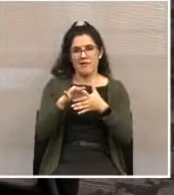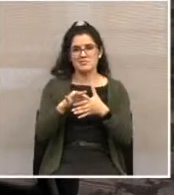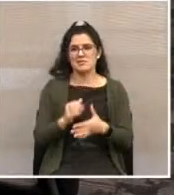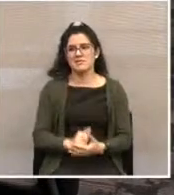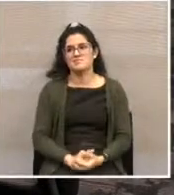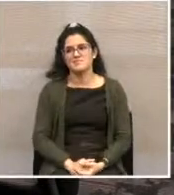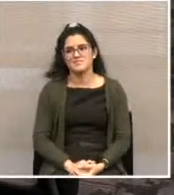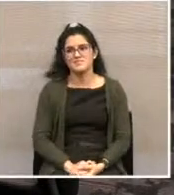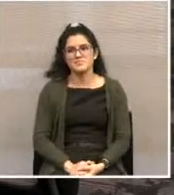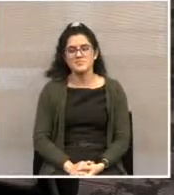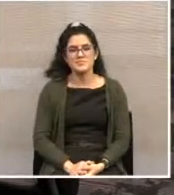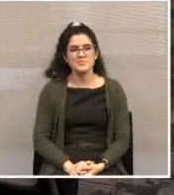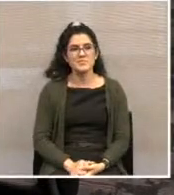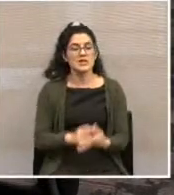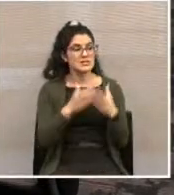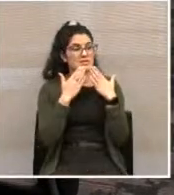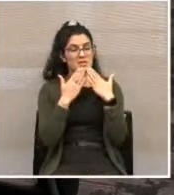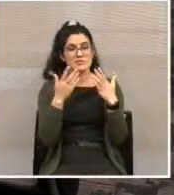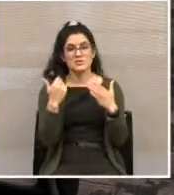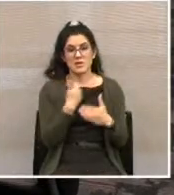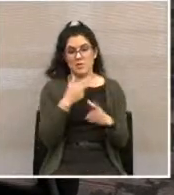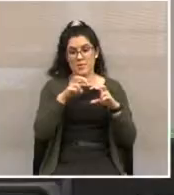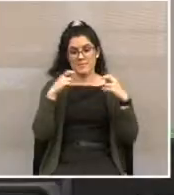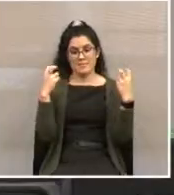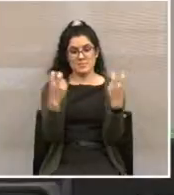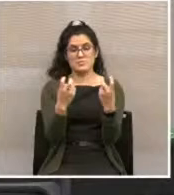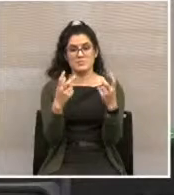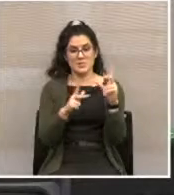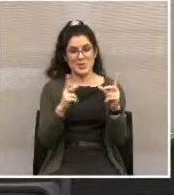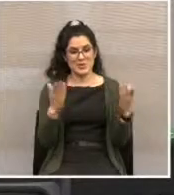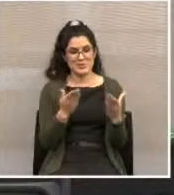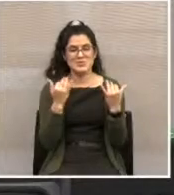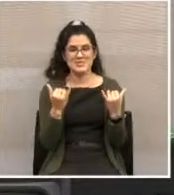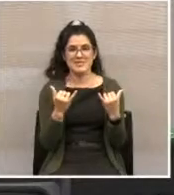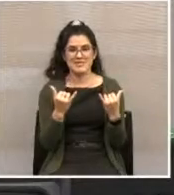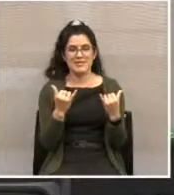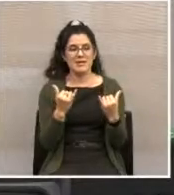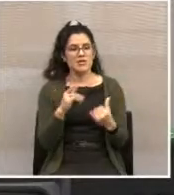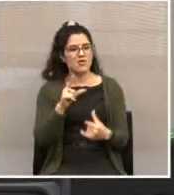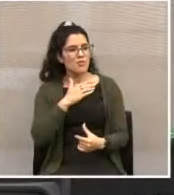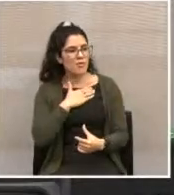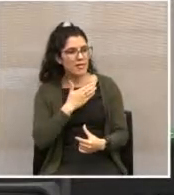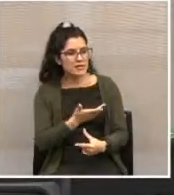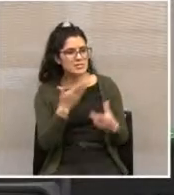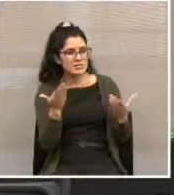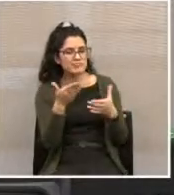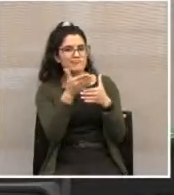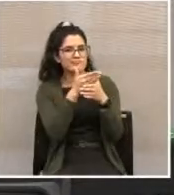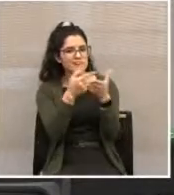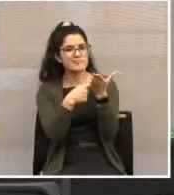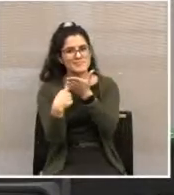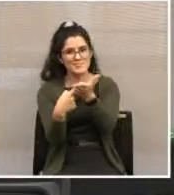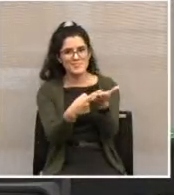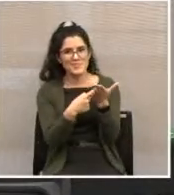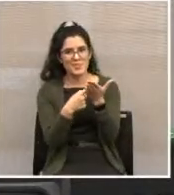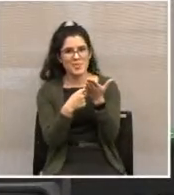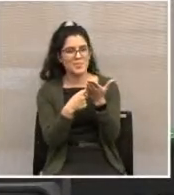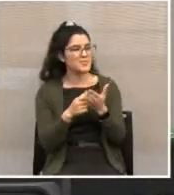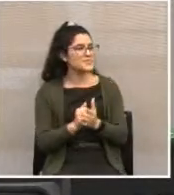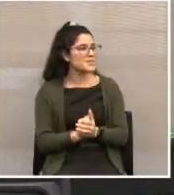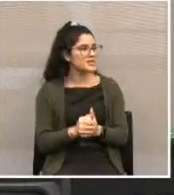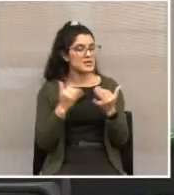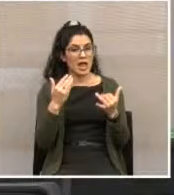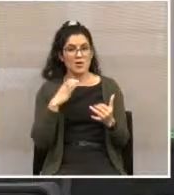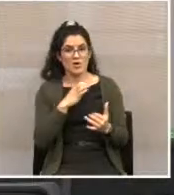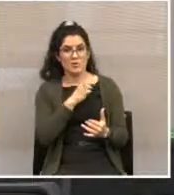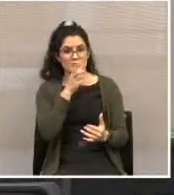Thank you to our panelists today for your willingness to come forward and to share this information with us. Congresswoman,